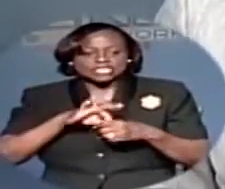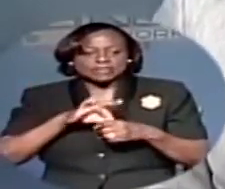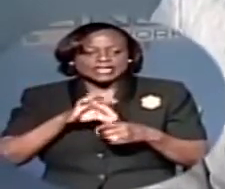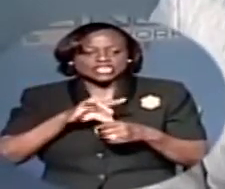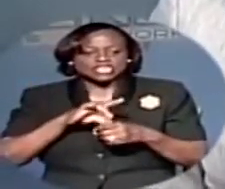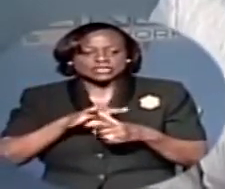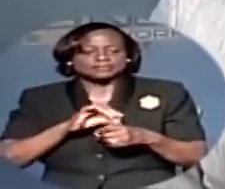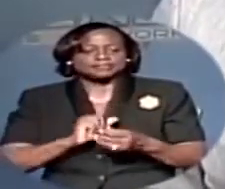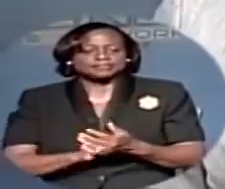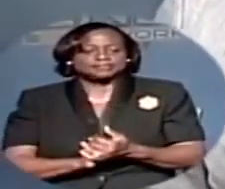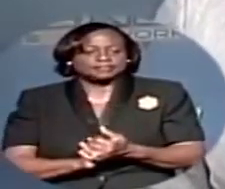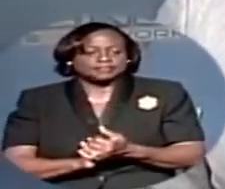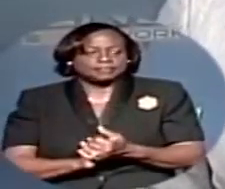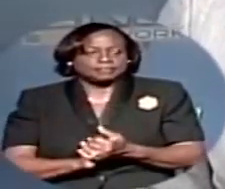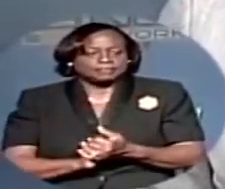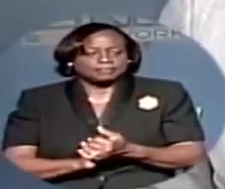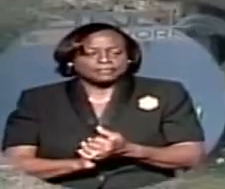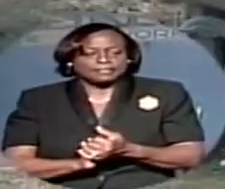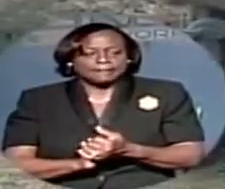us more.